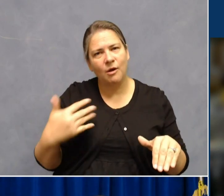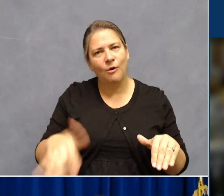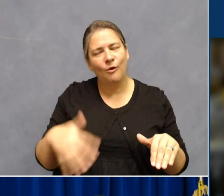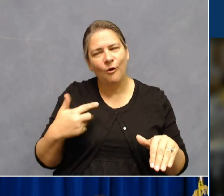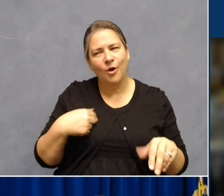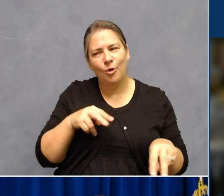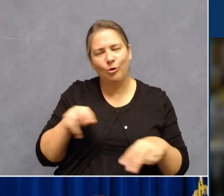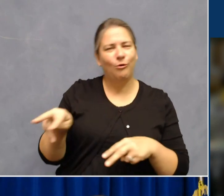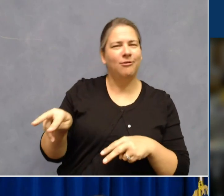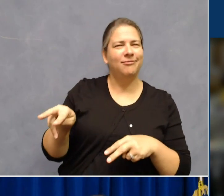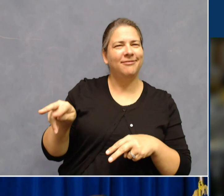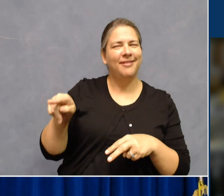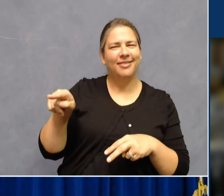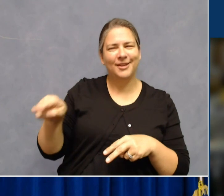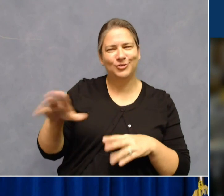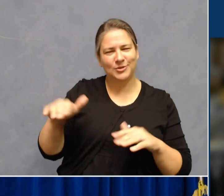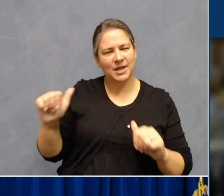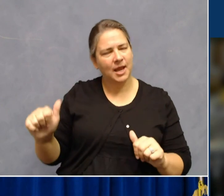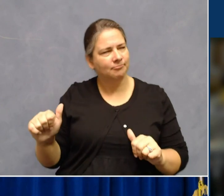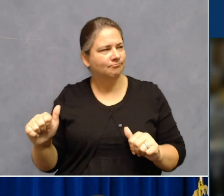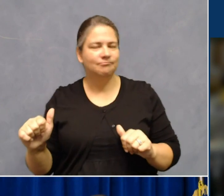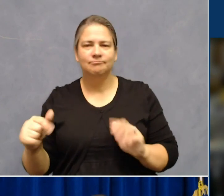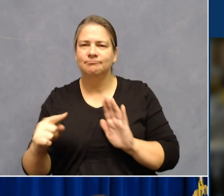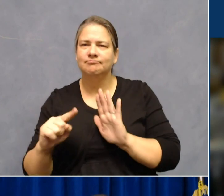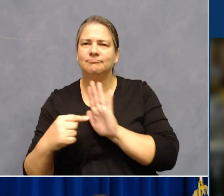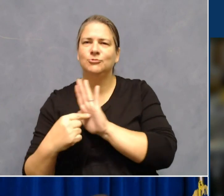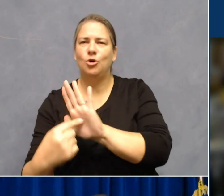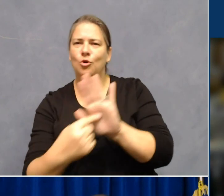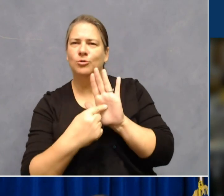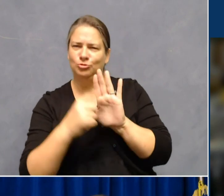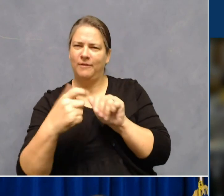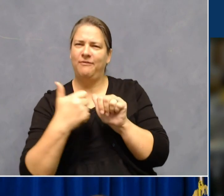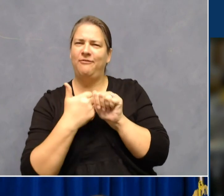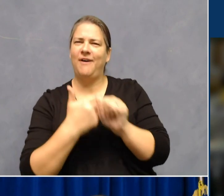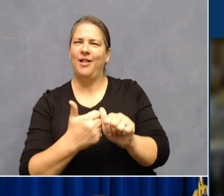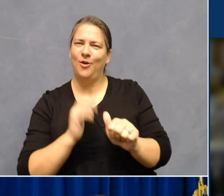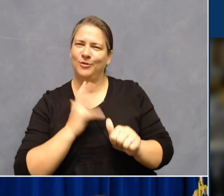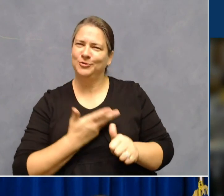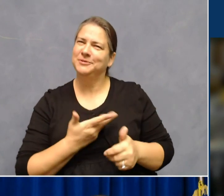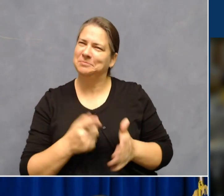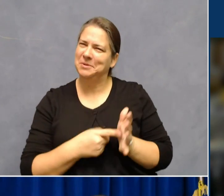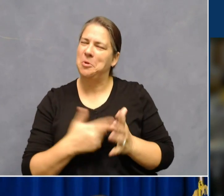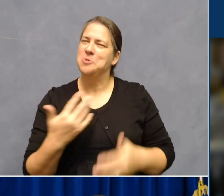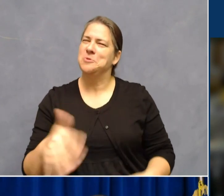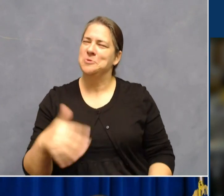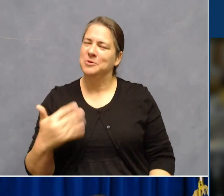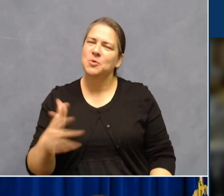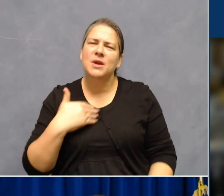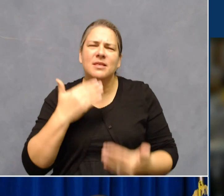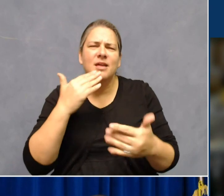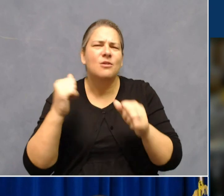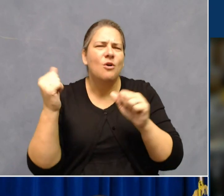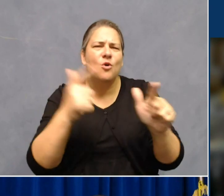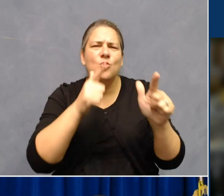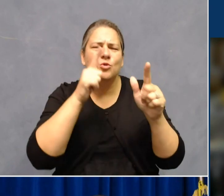that we all ought to follow. Thank you to all of our educators out there and everybody who pitches in.